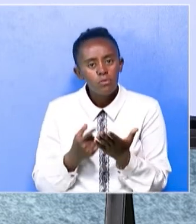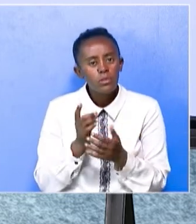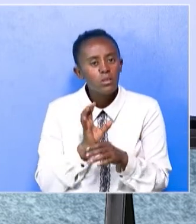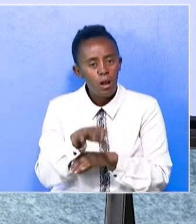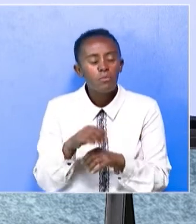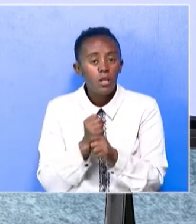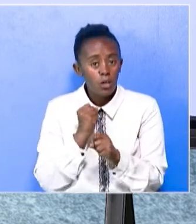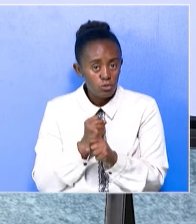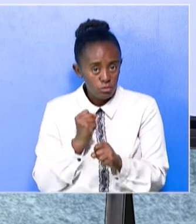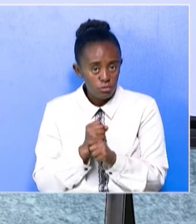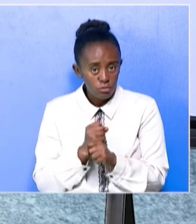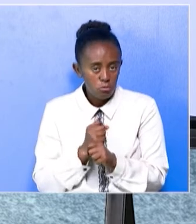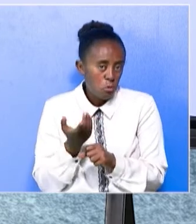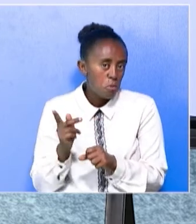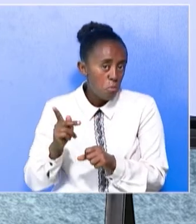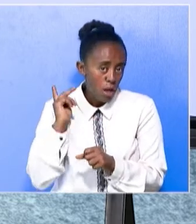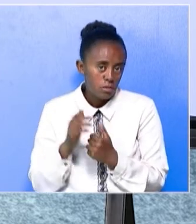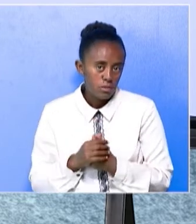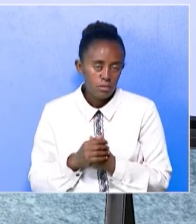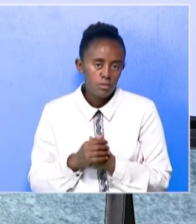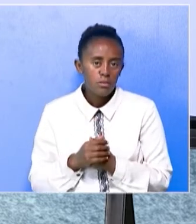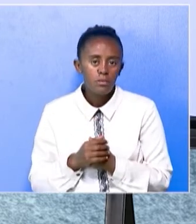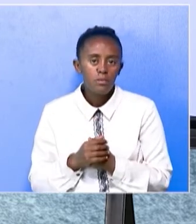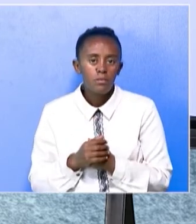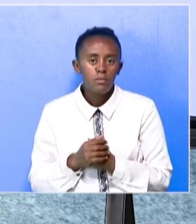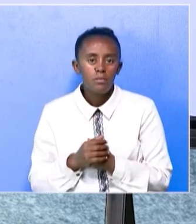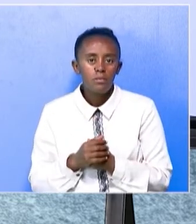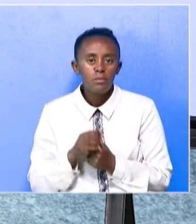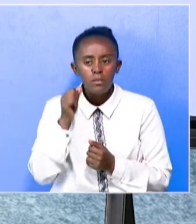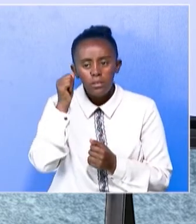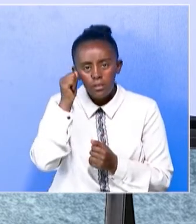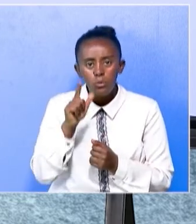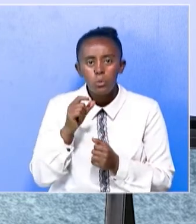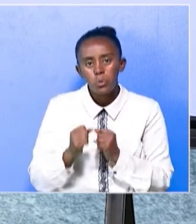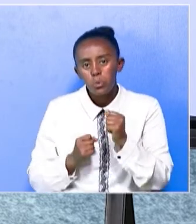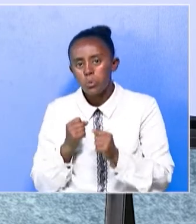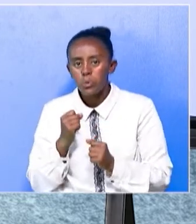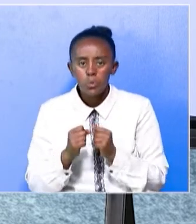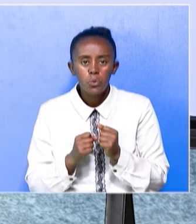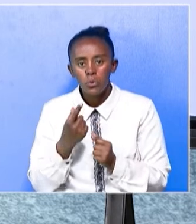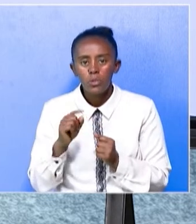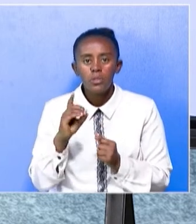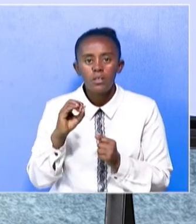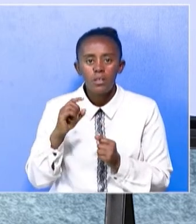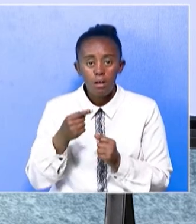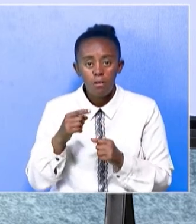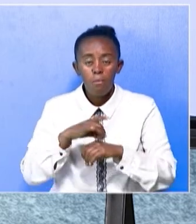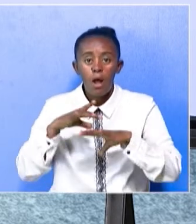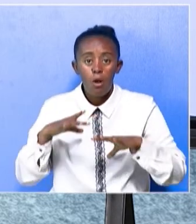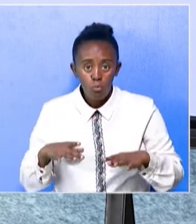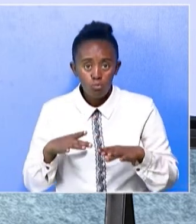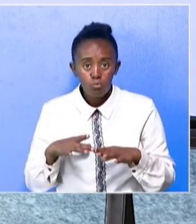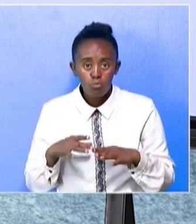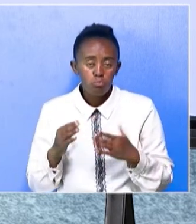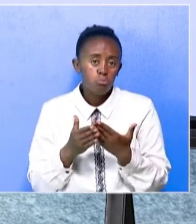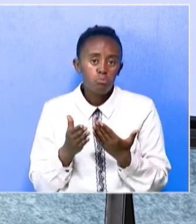interrupted action. But it's already passed. It's already passed. He was jogging when the dog played on the ground. You see, I